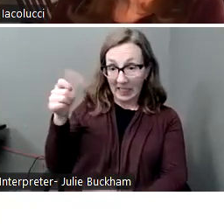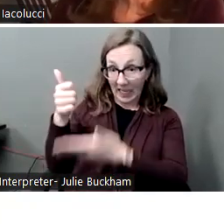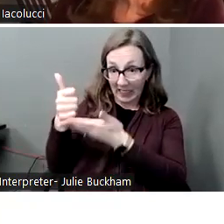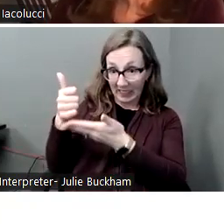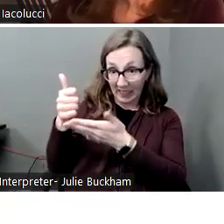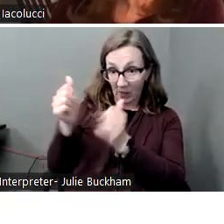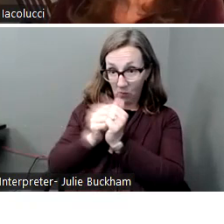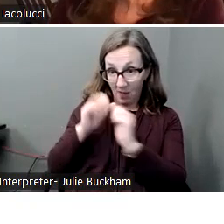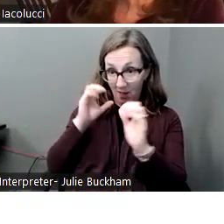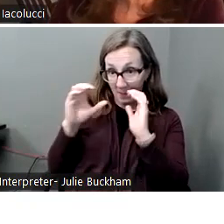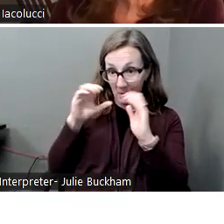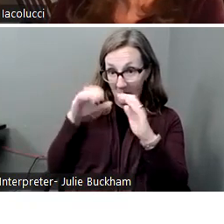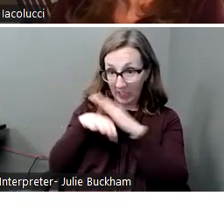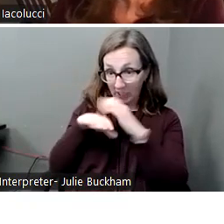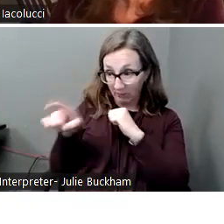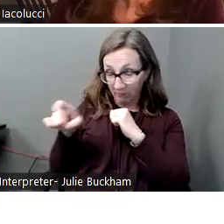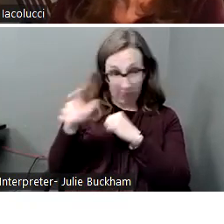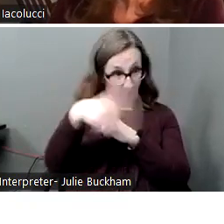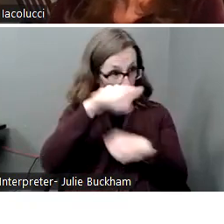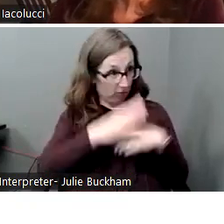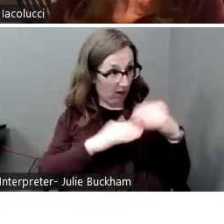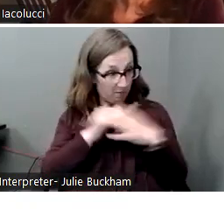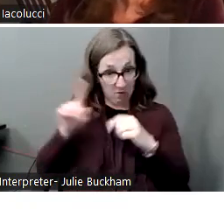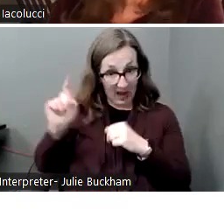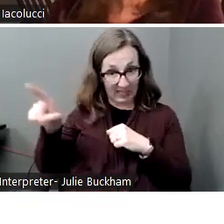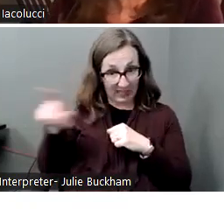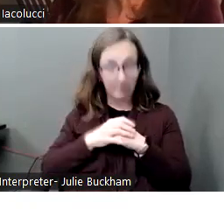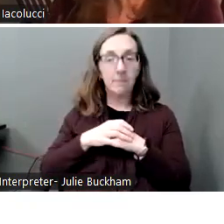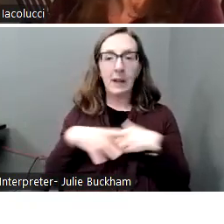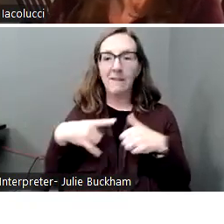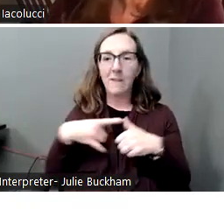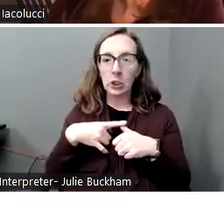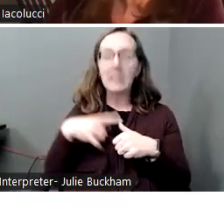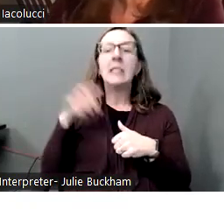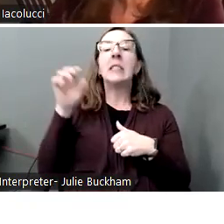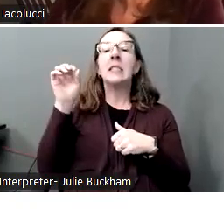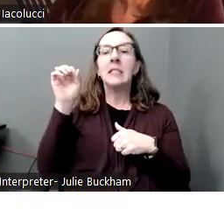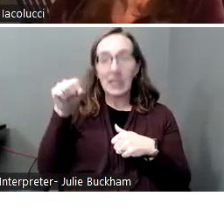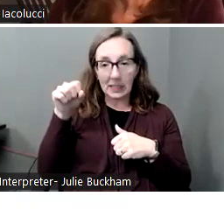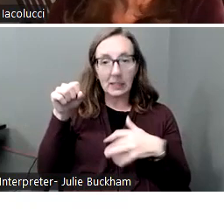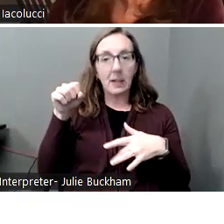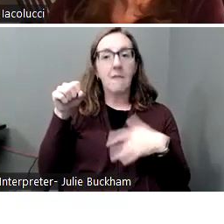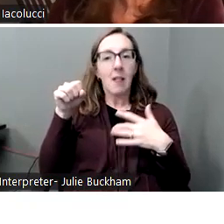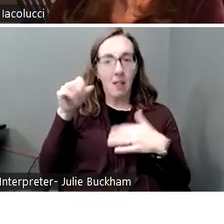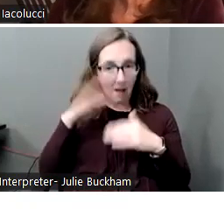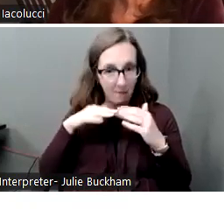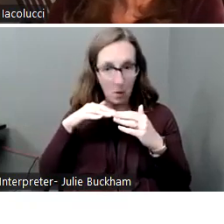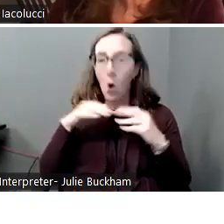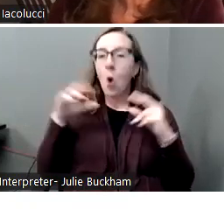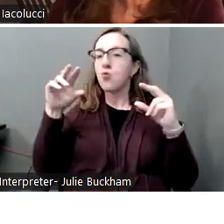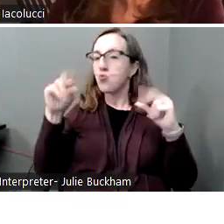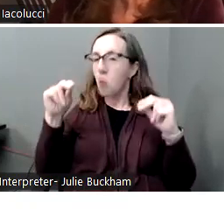with communication access? First response is yes. You feel comfortable? No, you do not